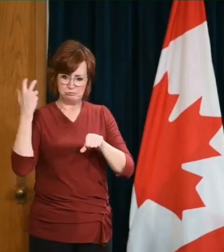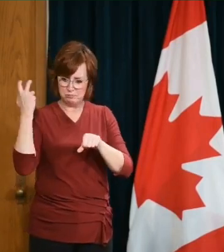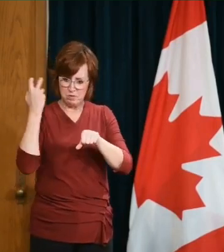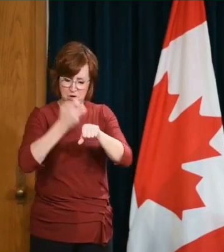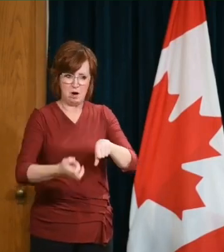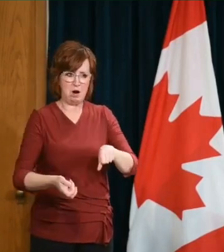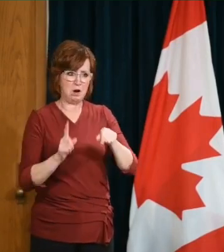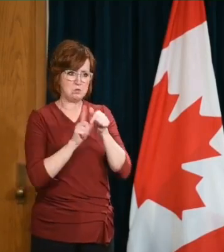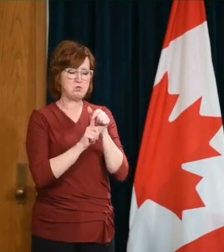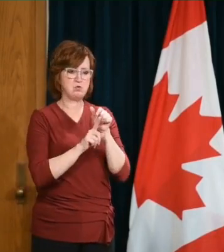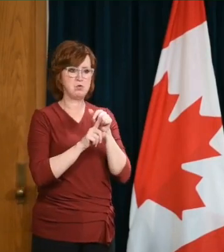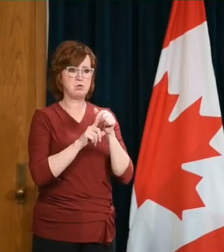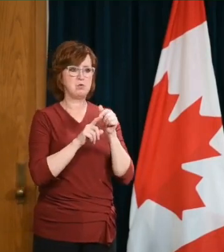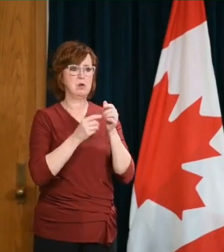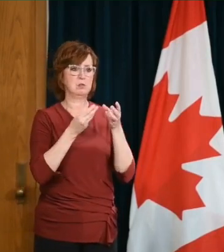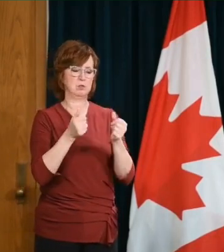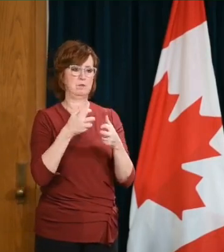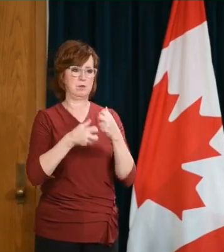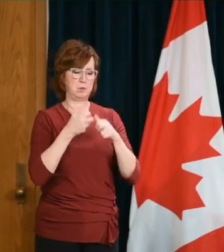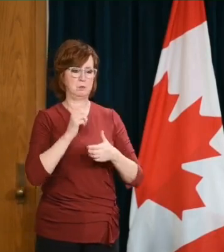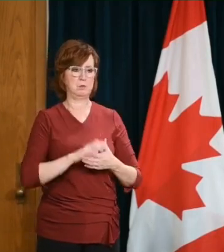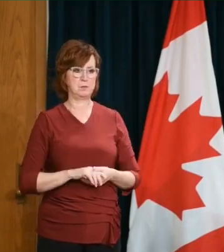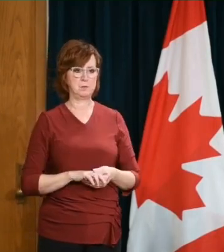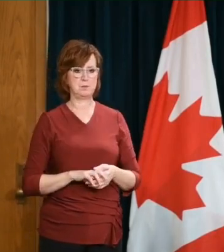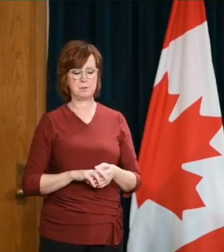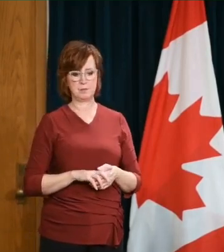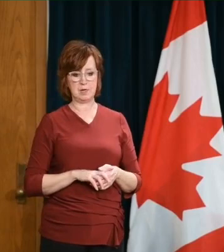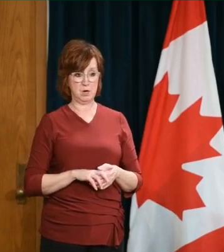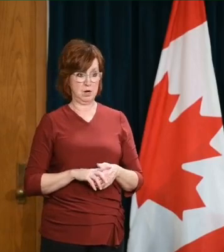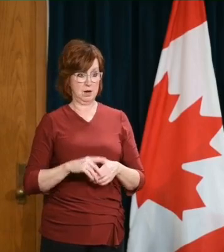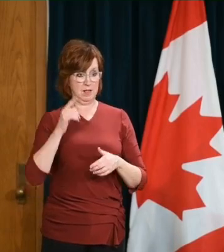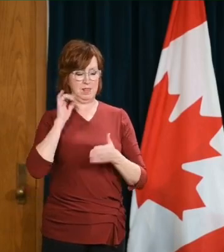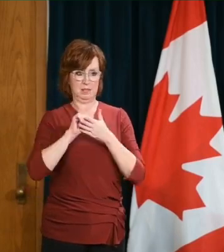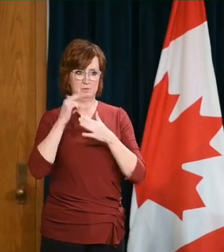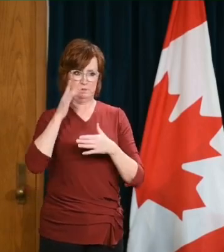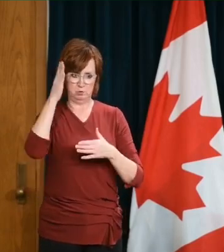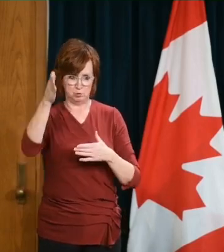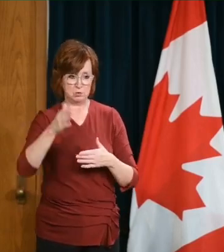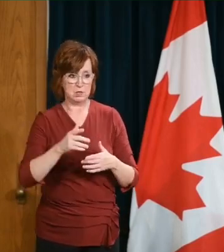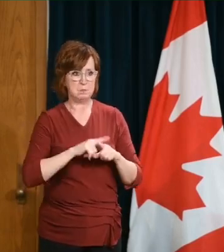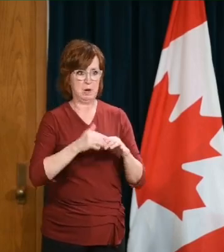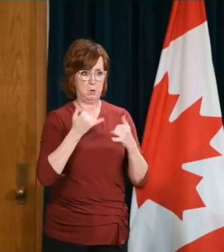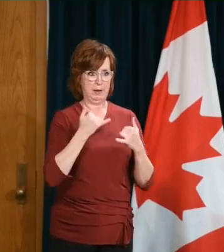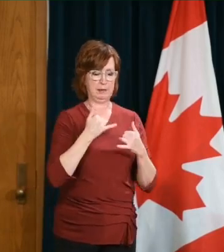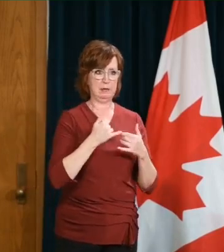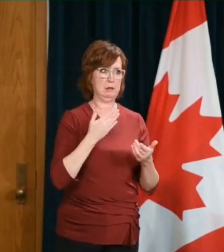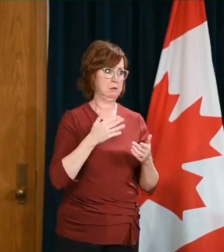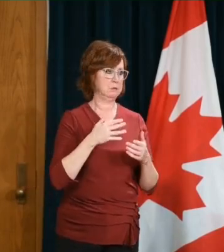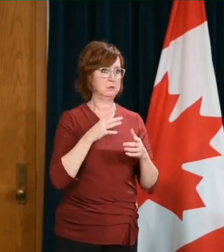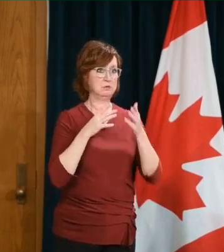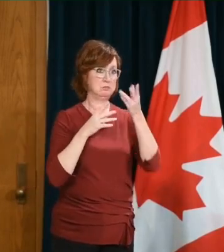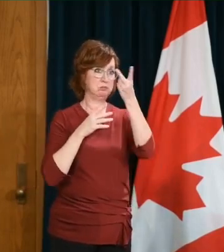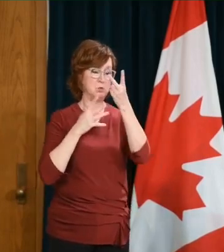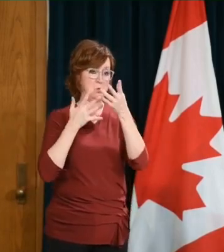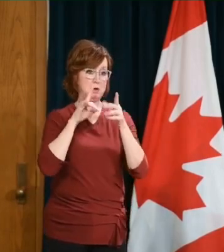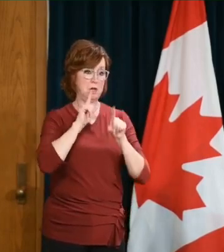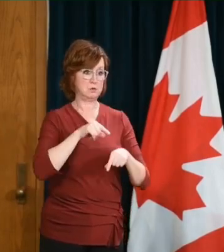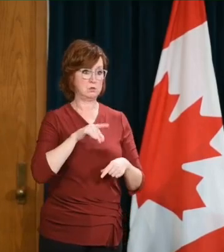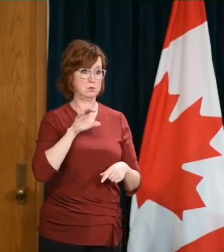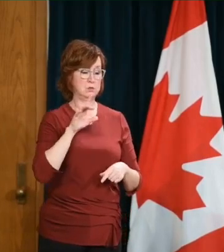horsepower behind it. With respect to immediate supplies, Scott or Dr. Shaw, would you have any comments on